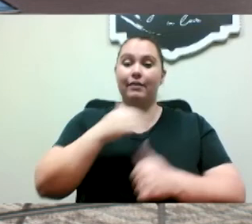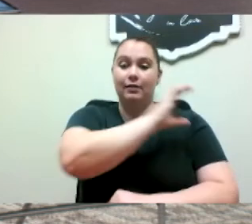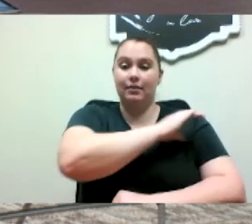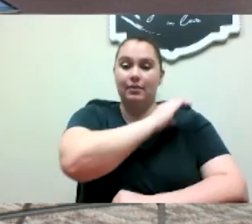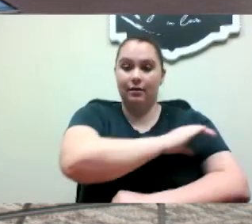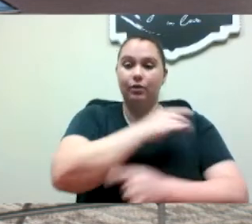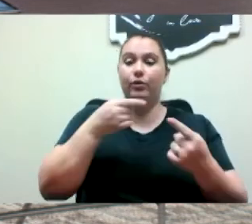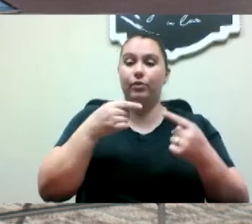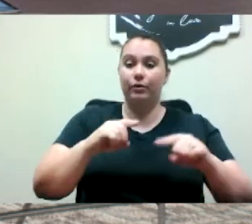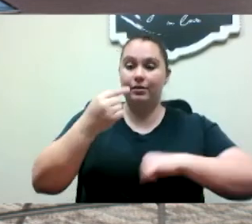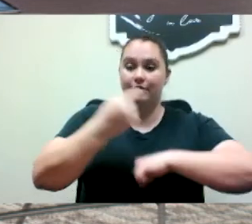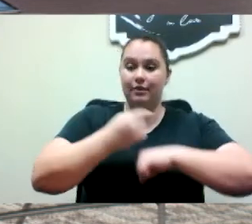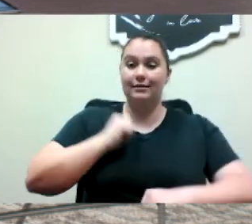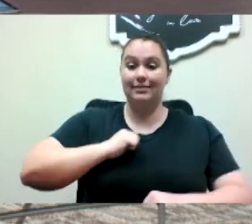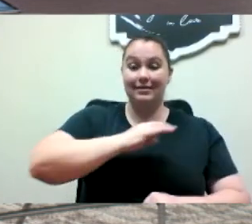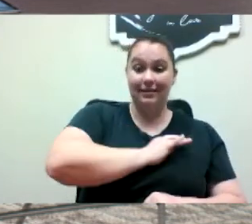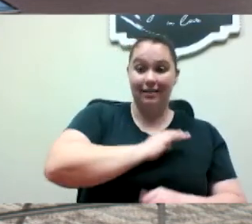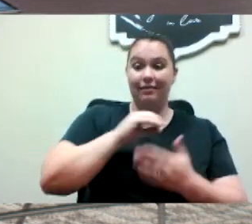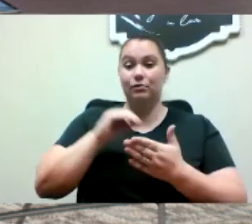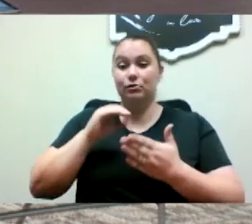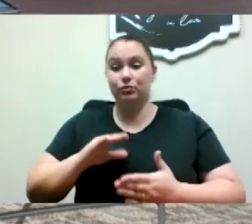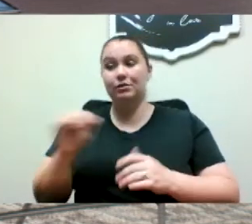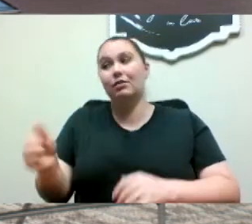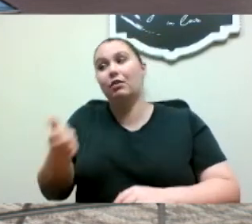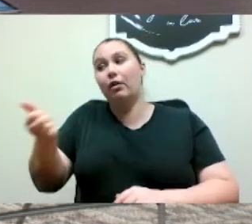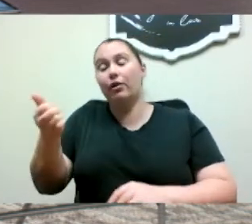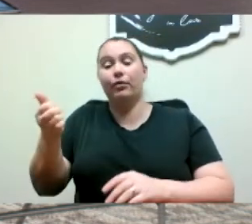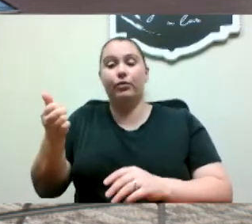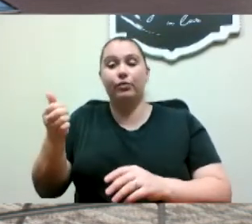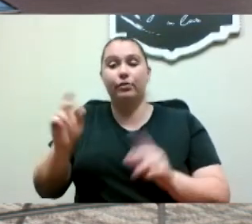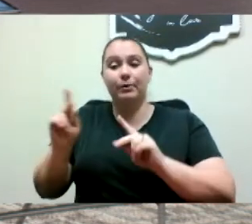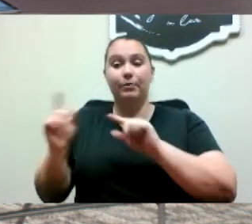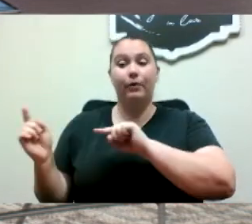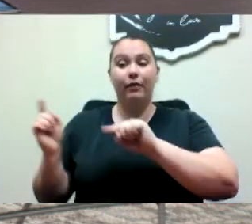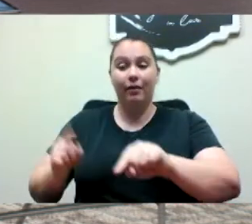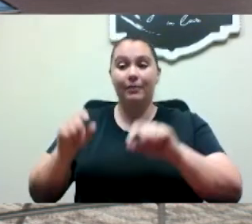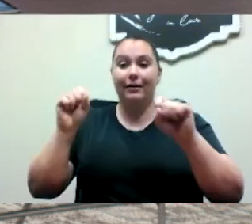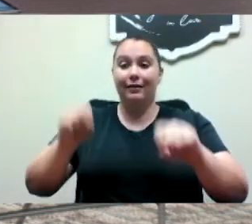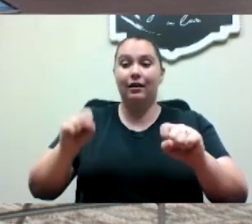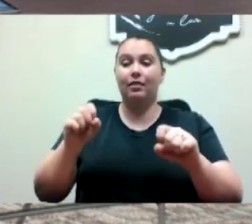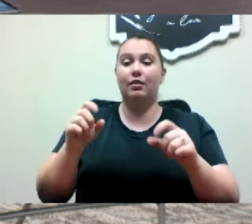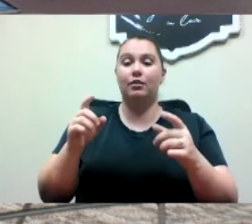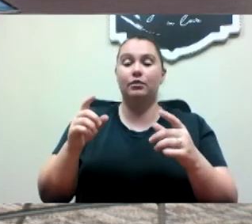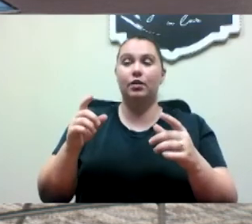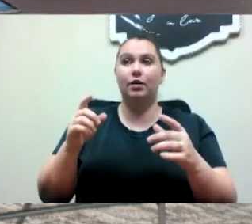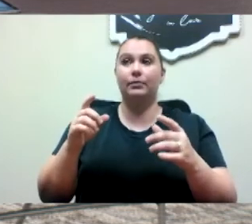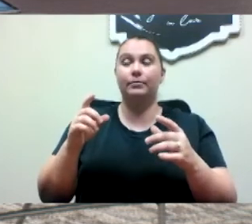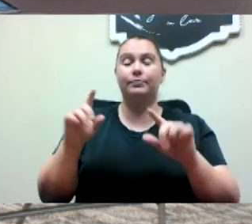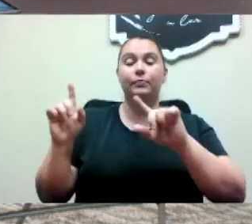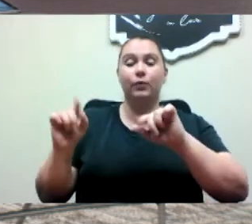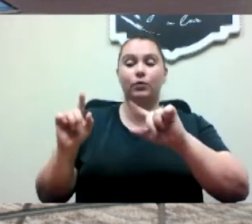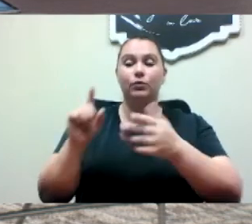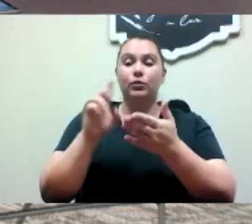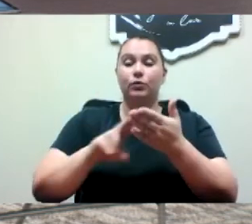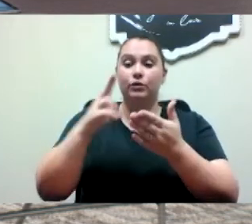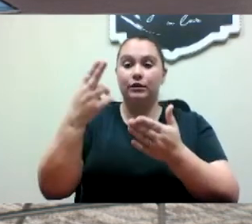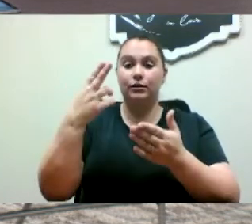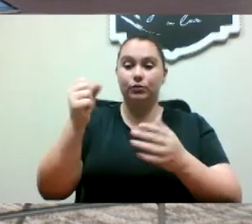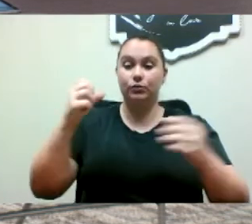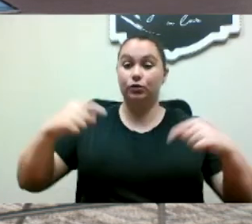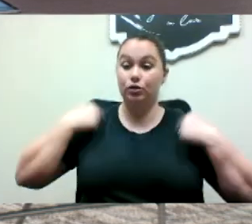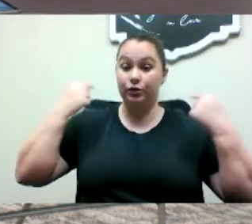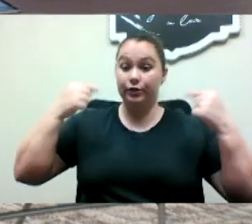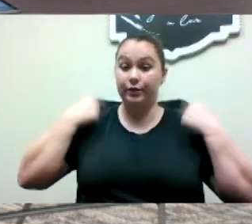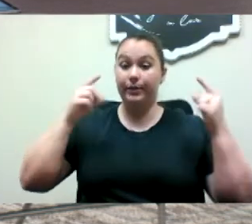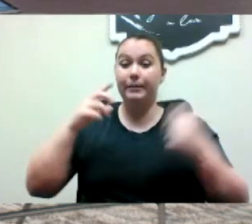during the day for staff, for students, for other folks at University High School in the gymnasium there. We encourage people to pre-register